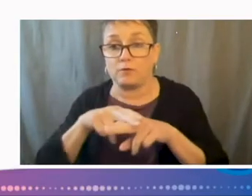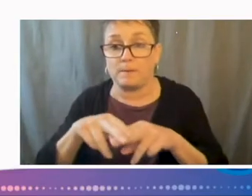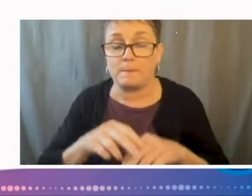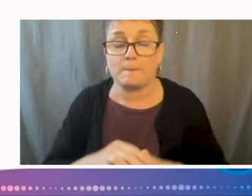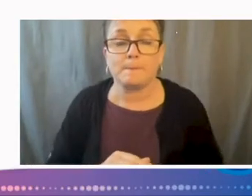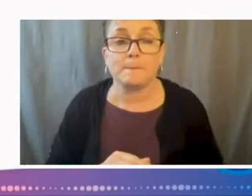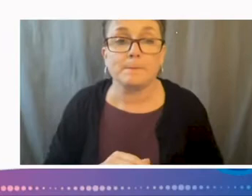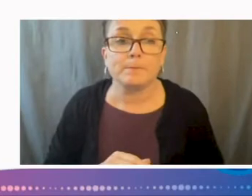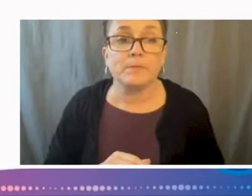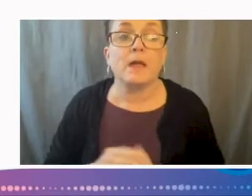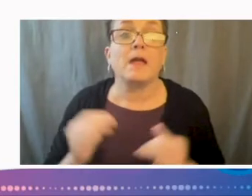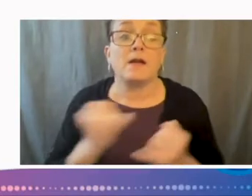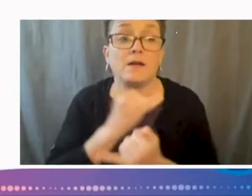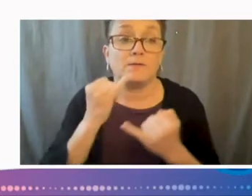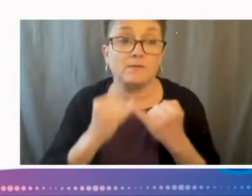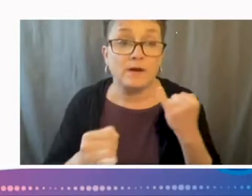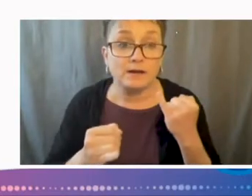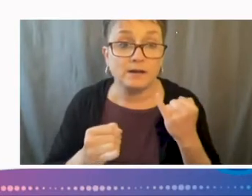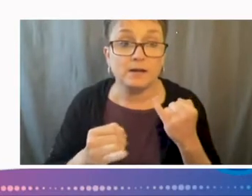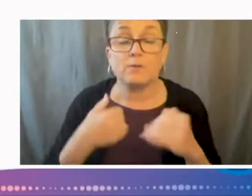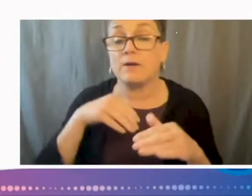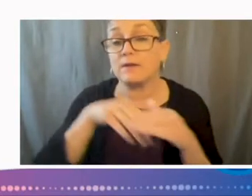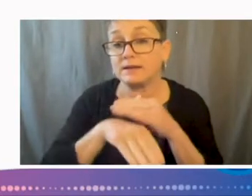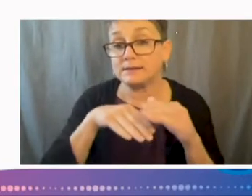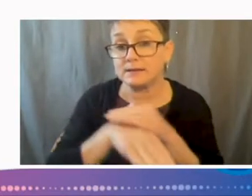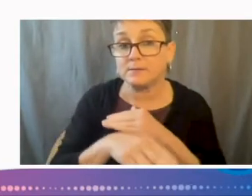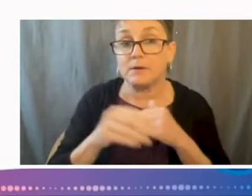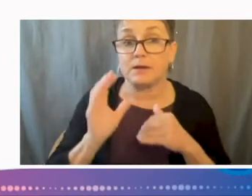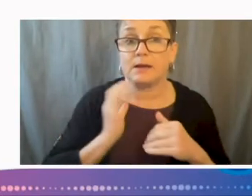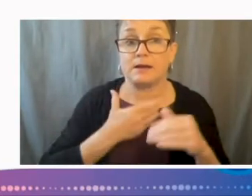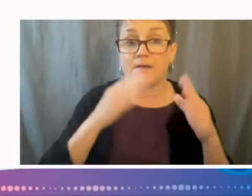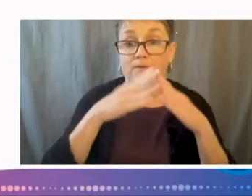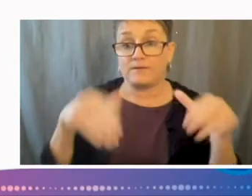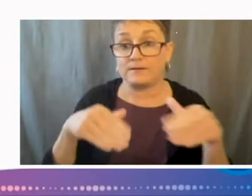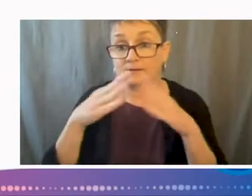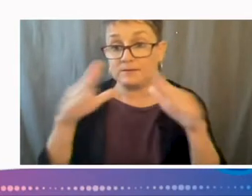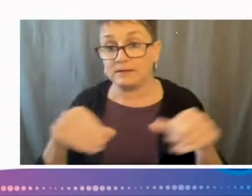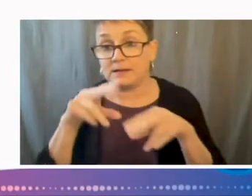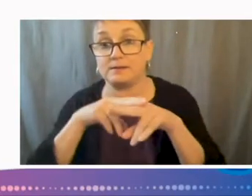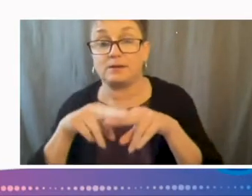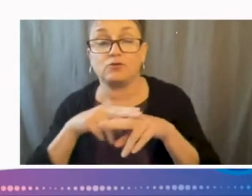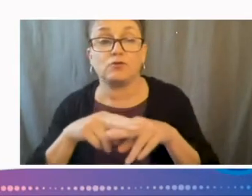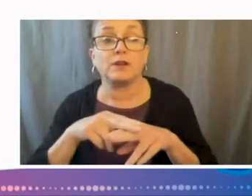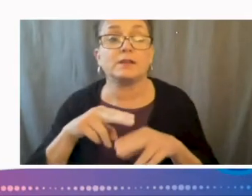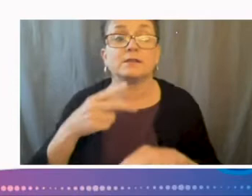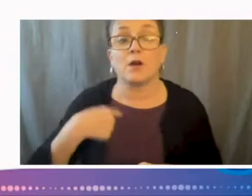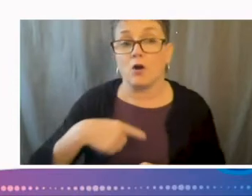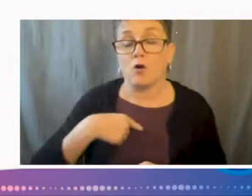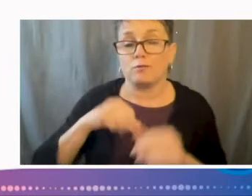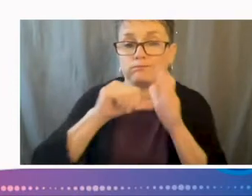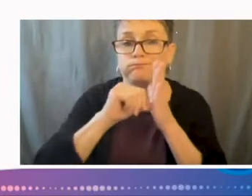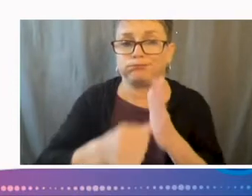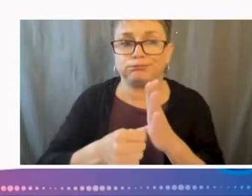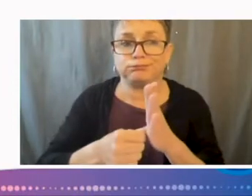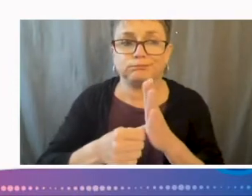And finally, in addition to accessibility at our facilities, NJ Transit emphasizes